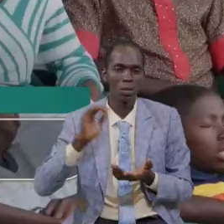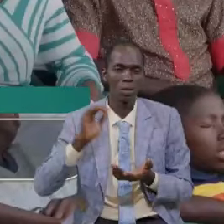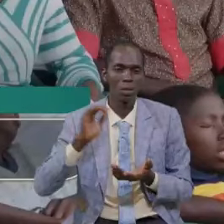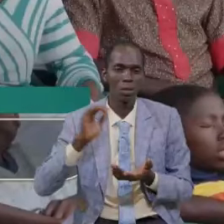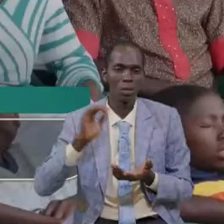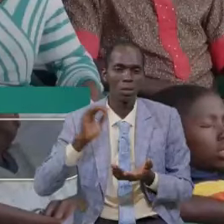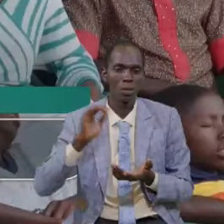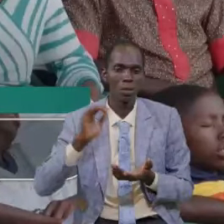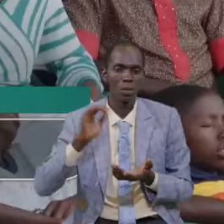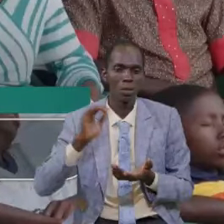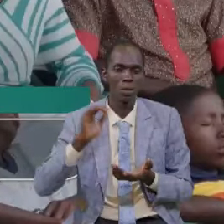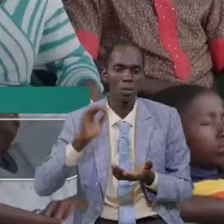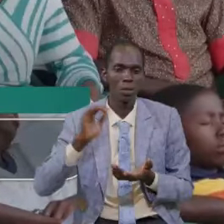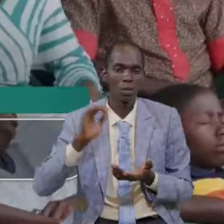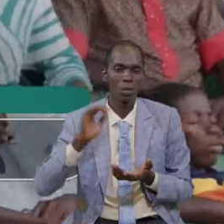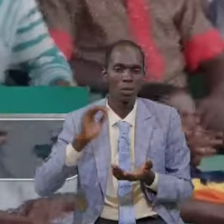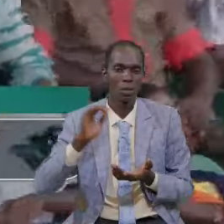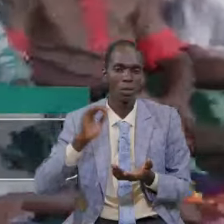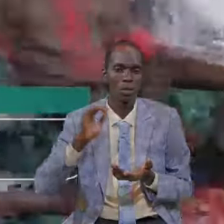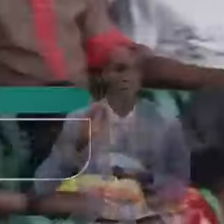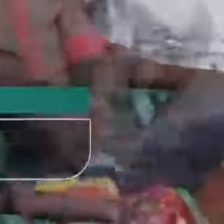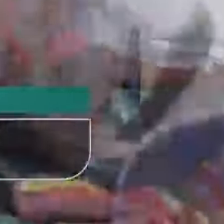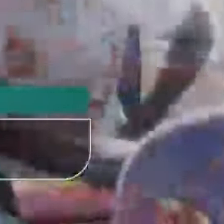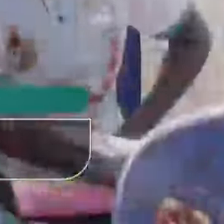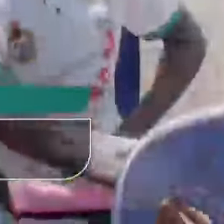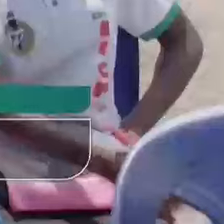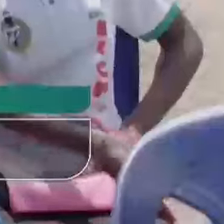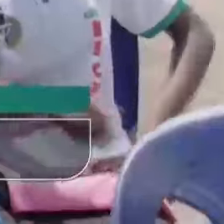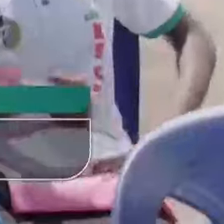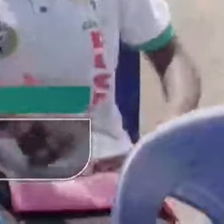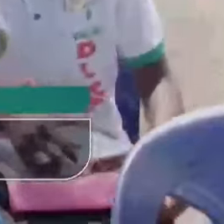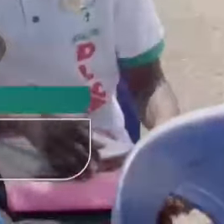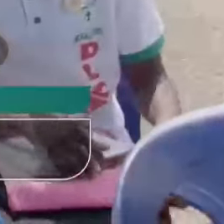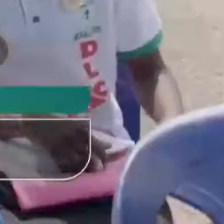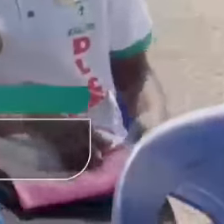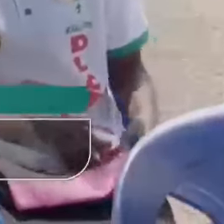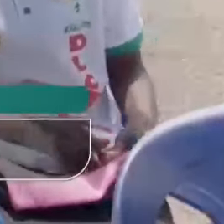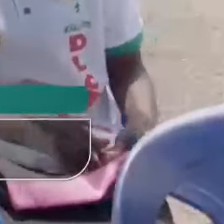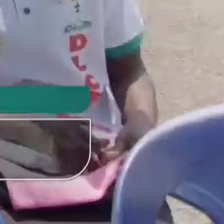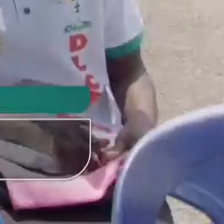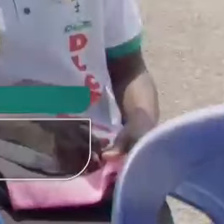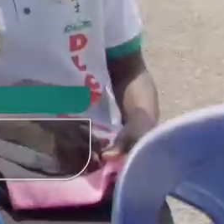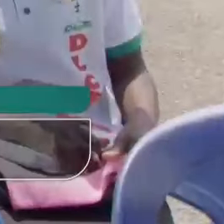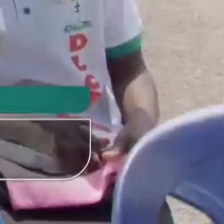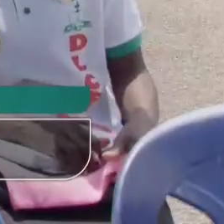it's like you have this too much, let's go and swim, it's like you're